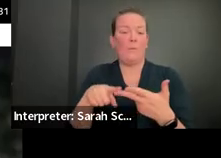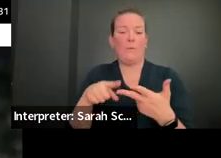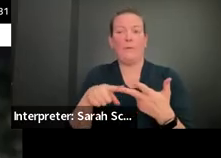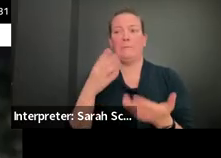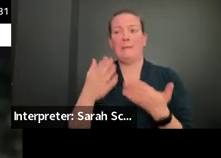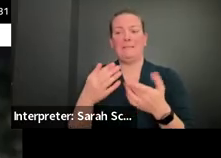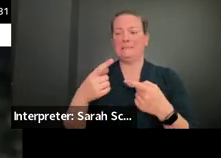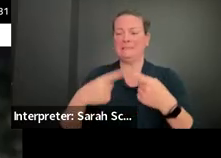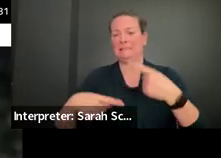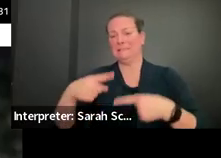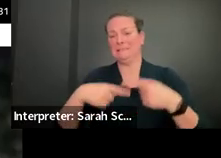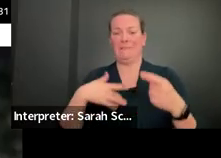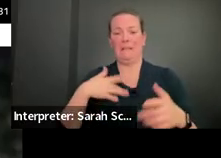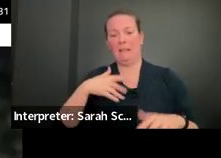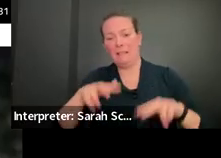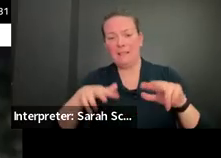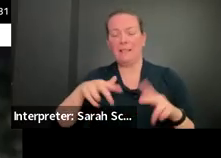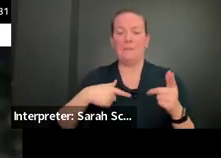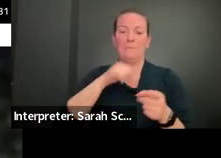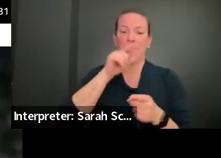of signing, that